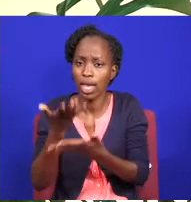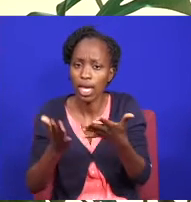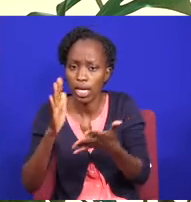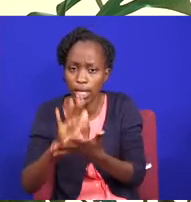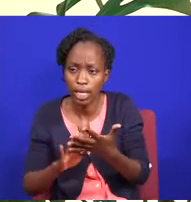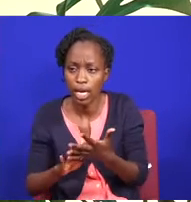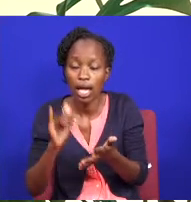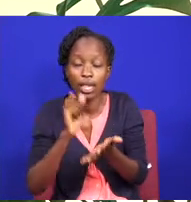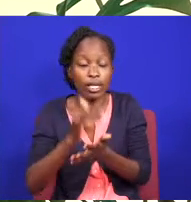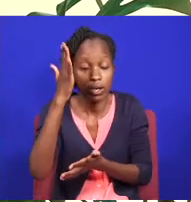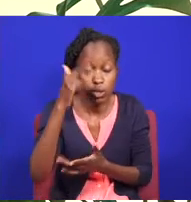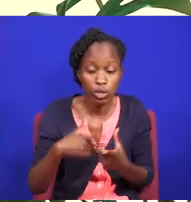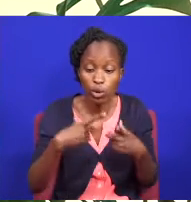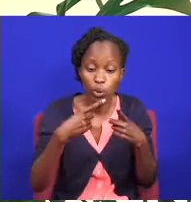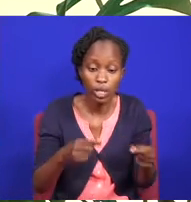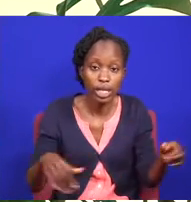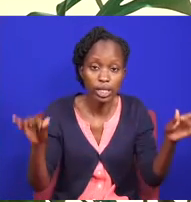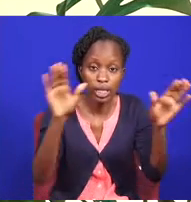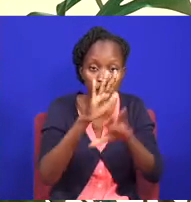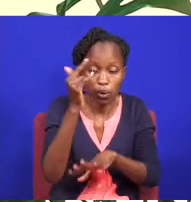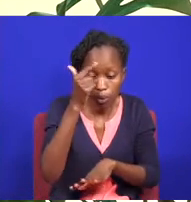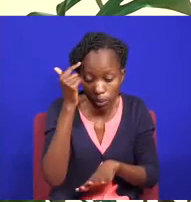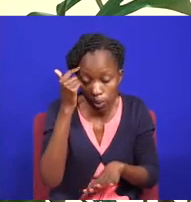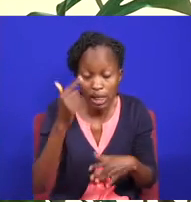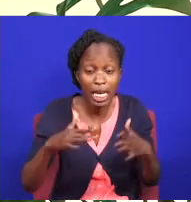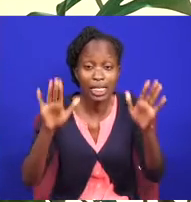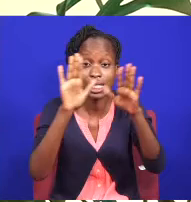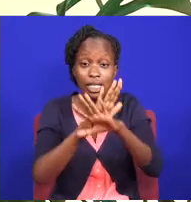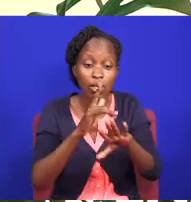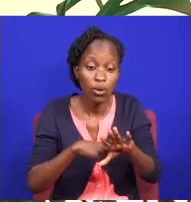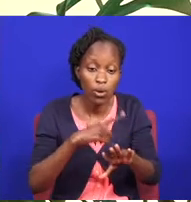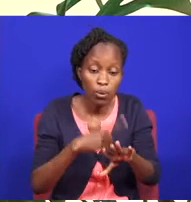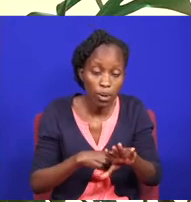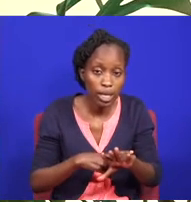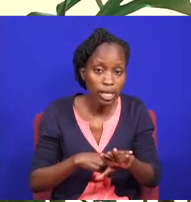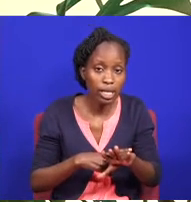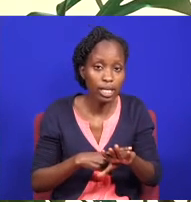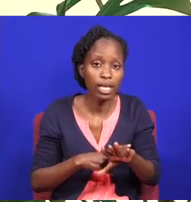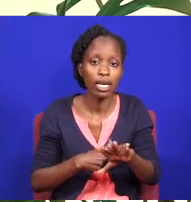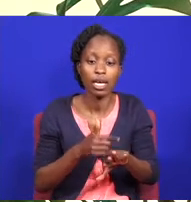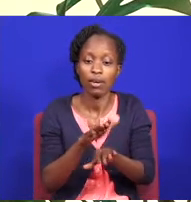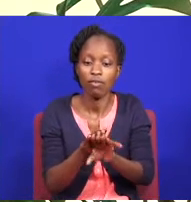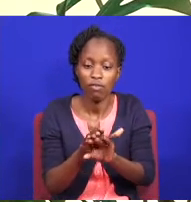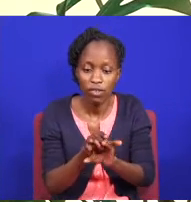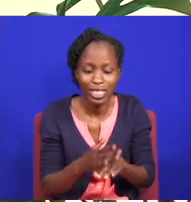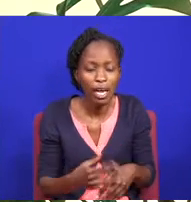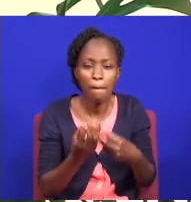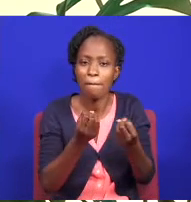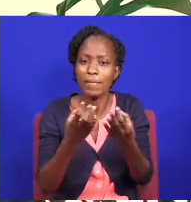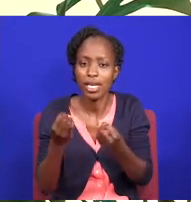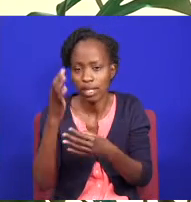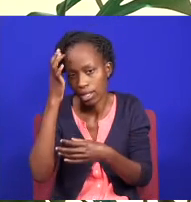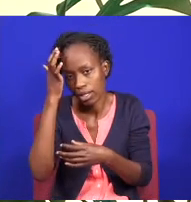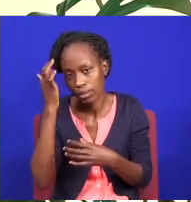had gone out in the night. Because at night is when I hear fish are caught. That's when they are coming